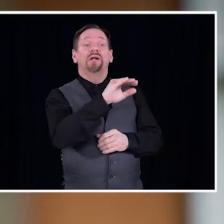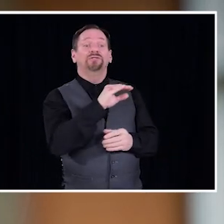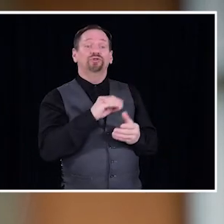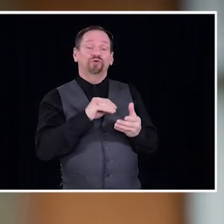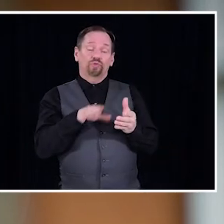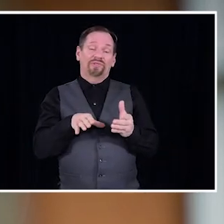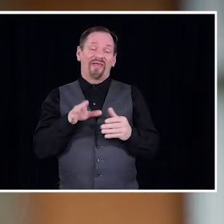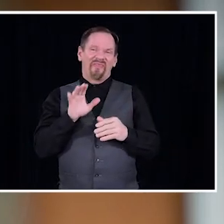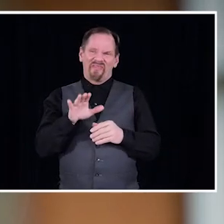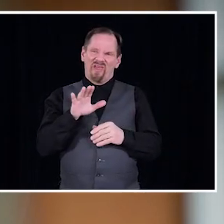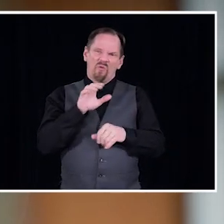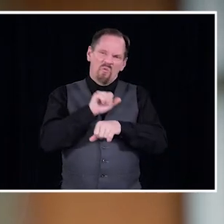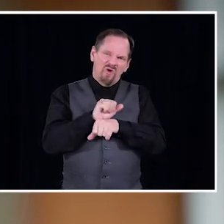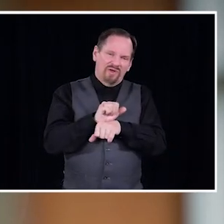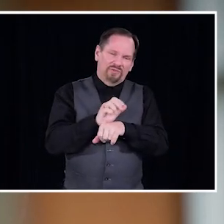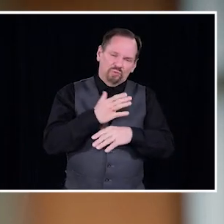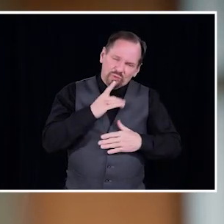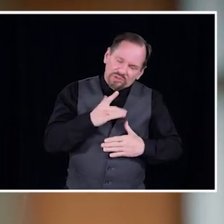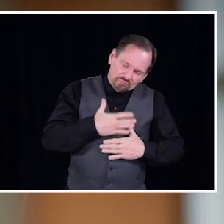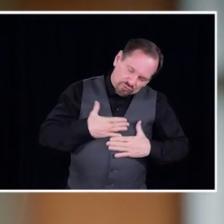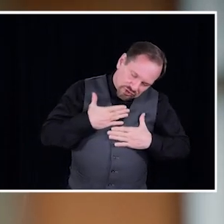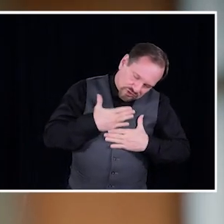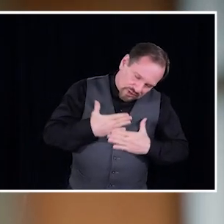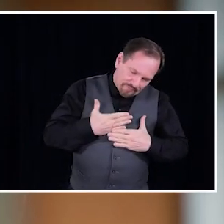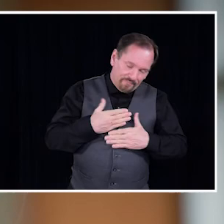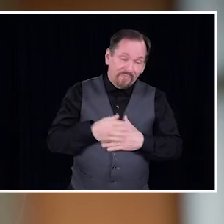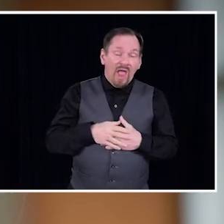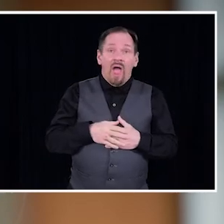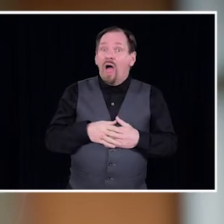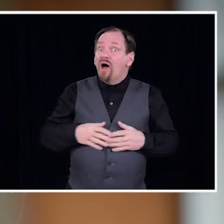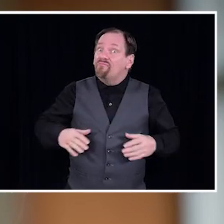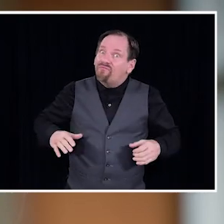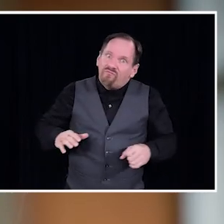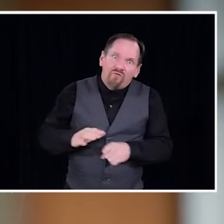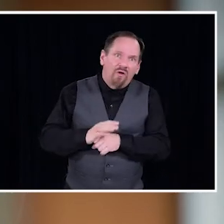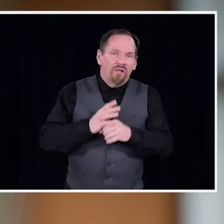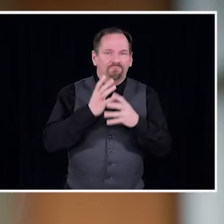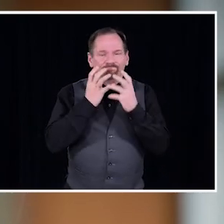that their hard work and effort is appreciated. I have thoroughly